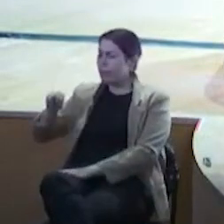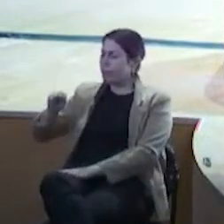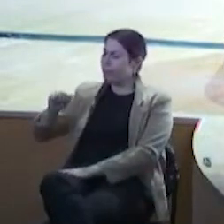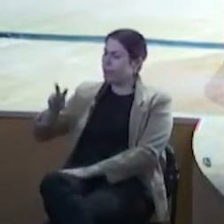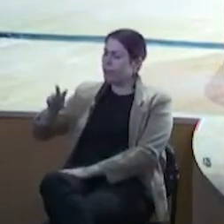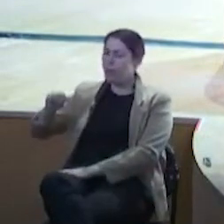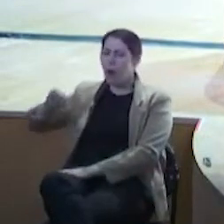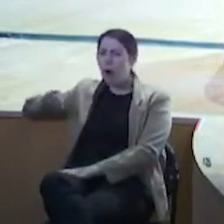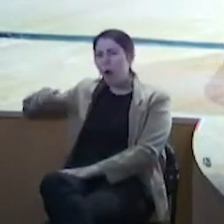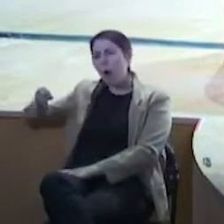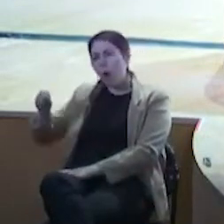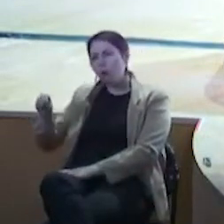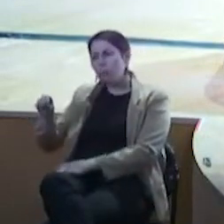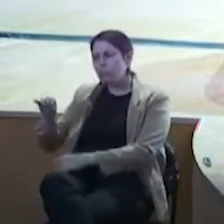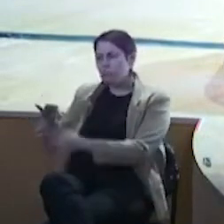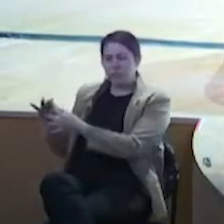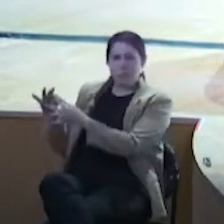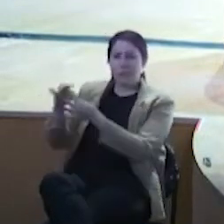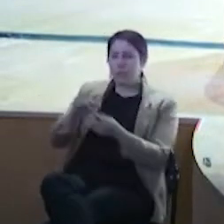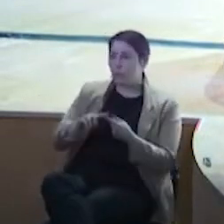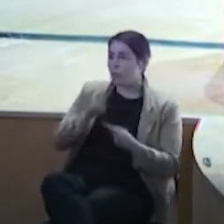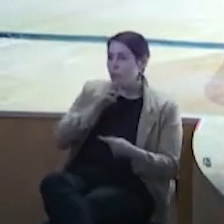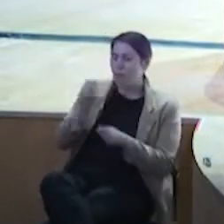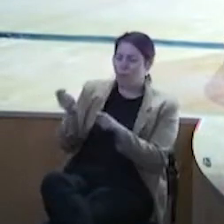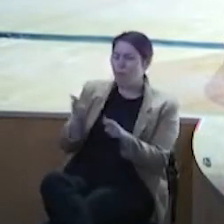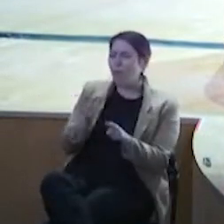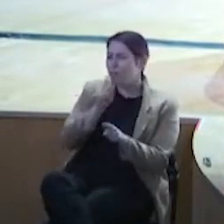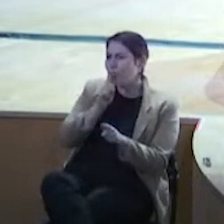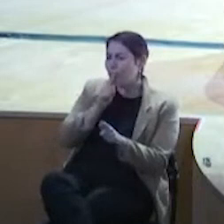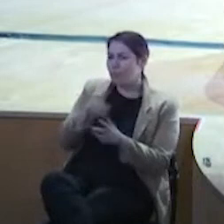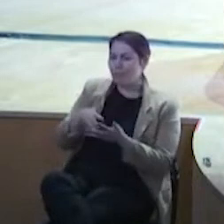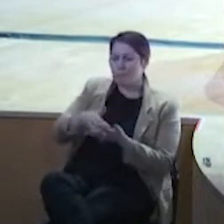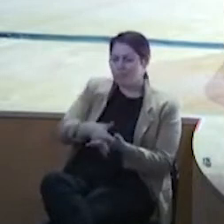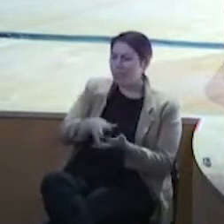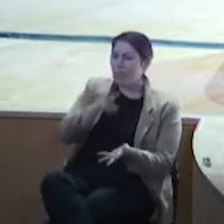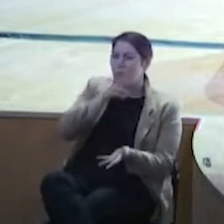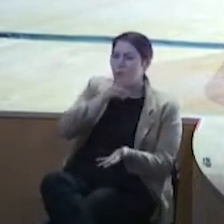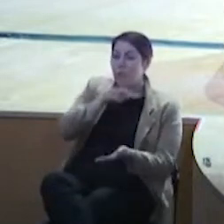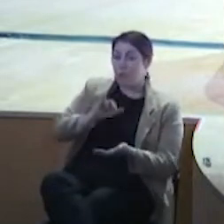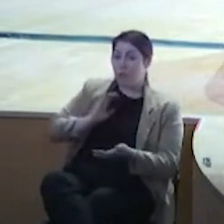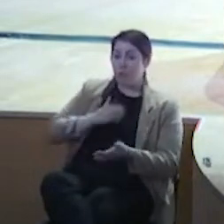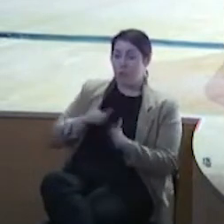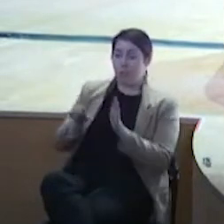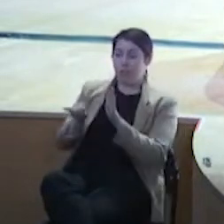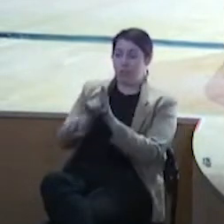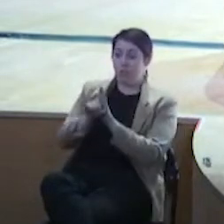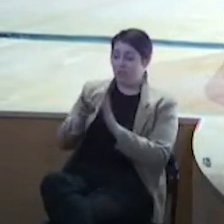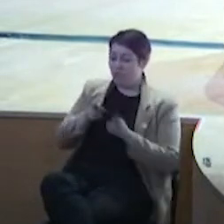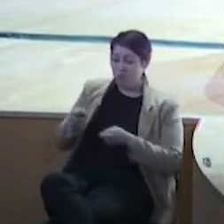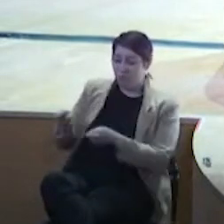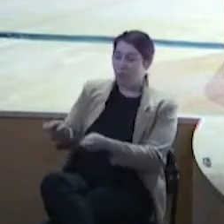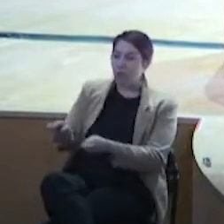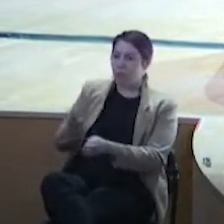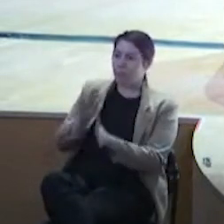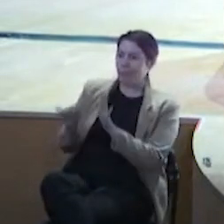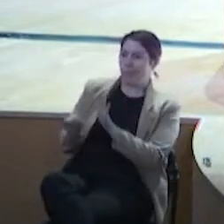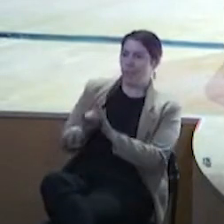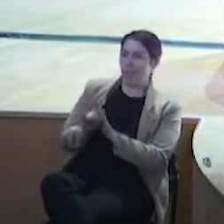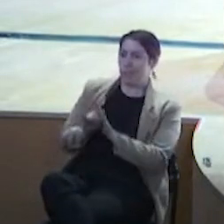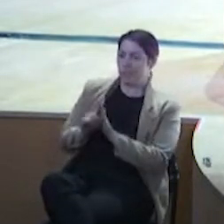all tribes are connected to water. And that's our identity. The river is our identity. We